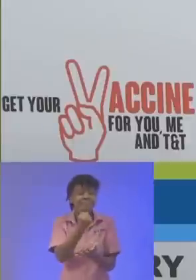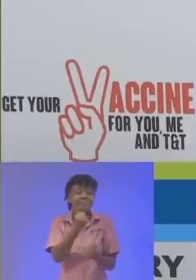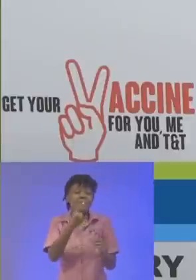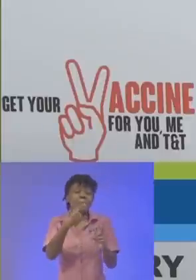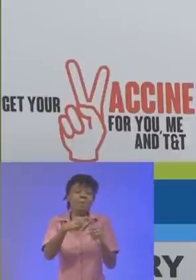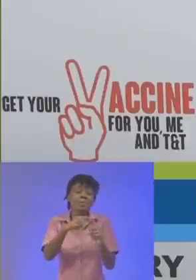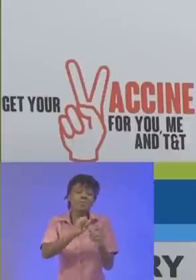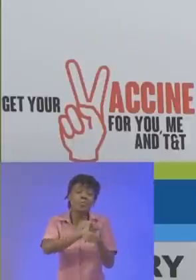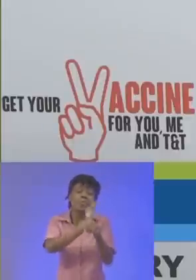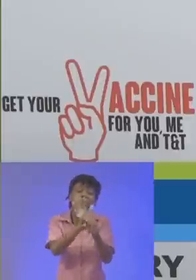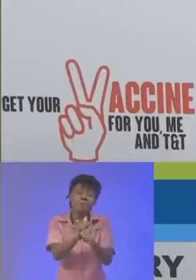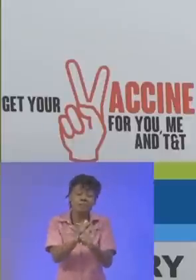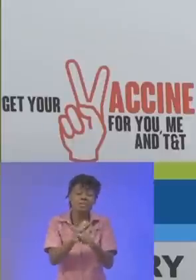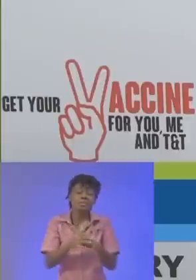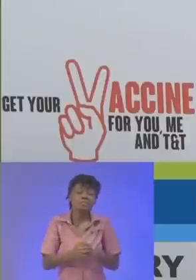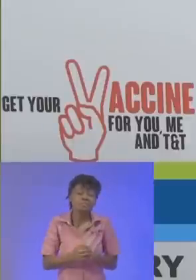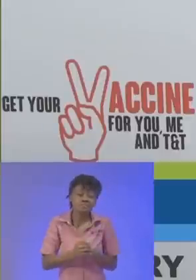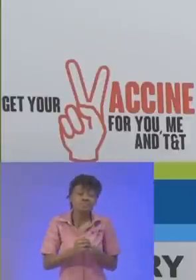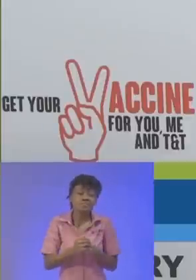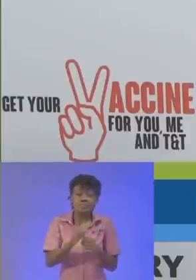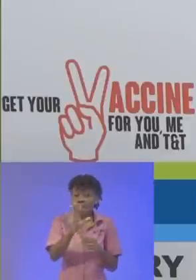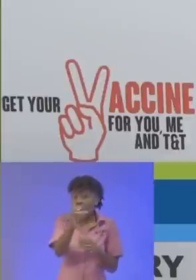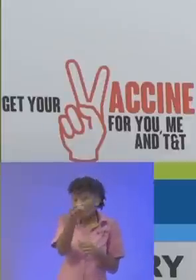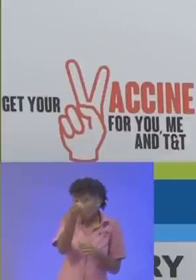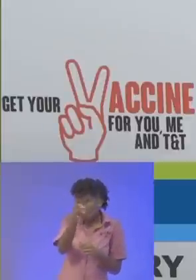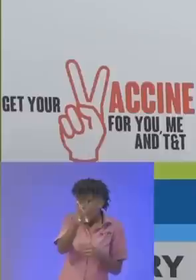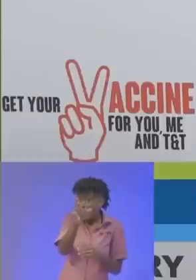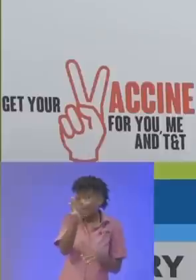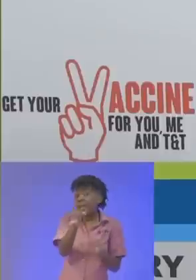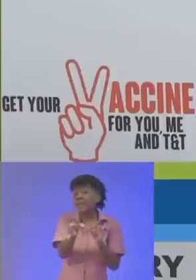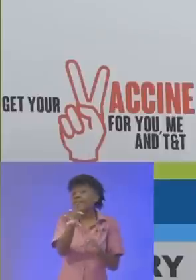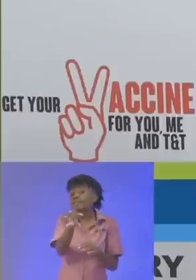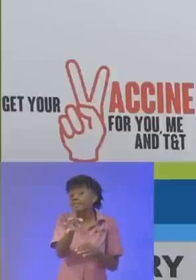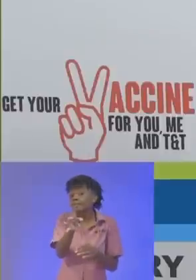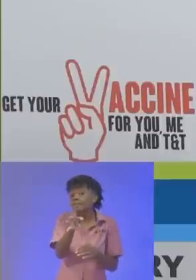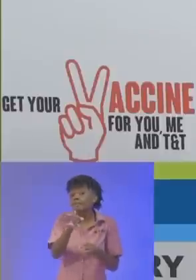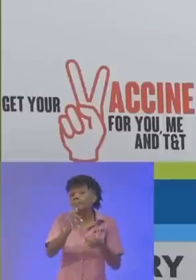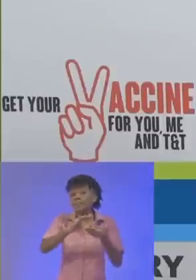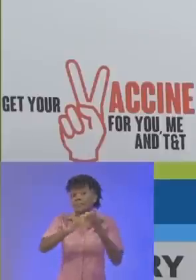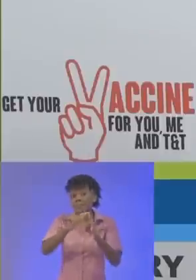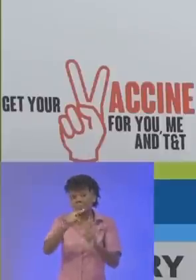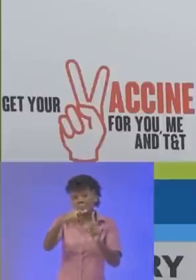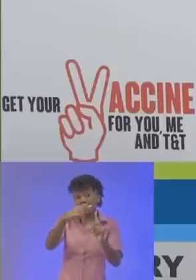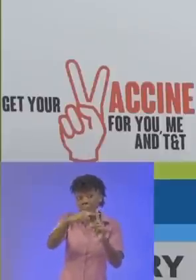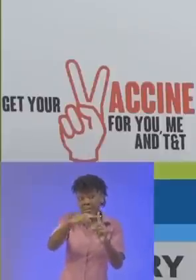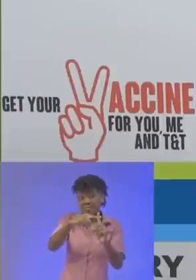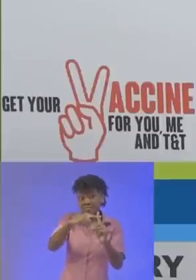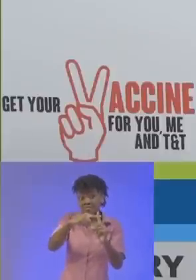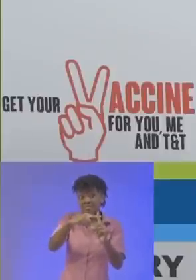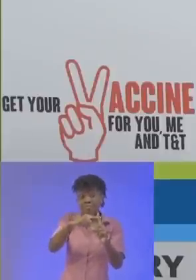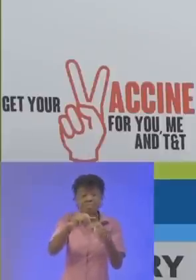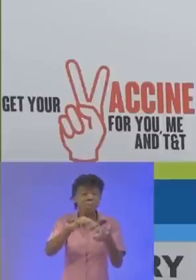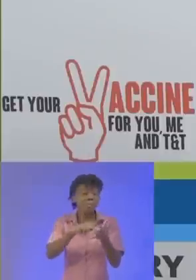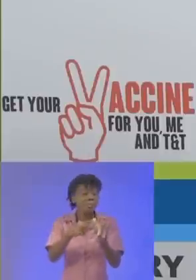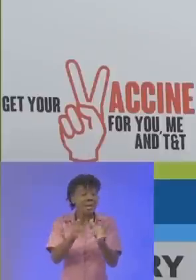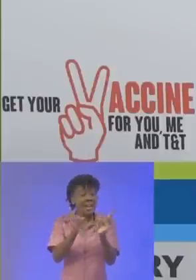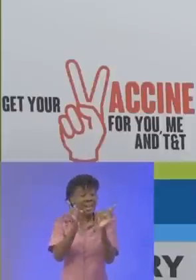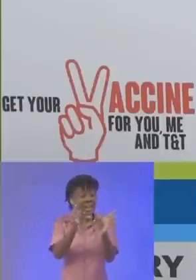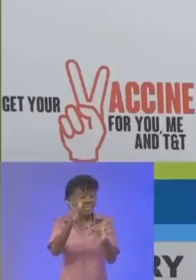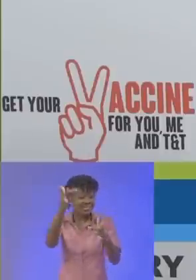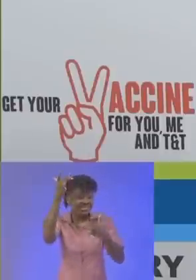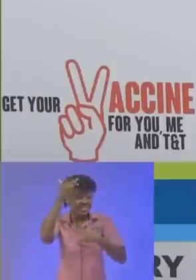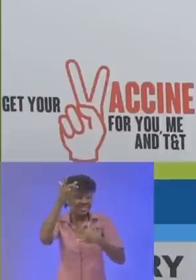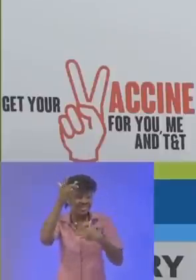and transmitting this virus to those who cannot be vaccinated at this point in time, such as young children and persons who may